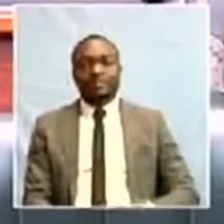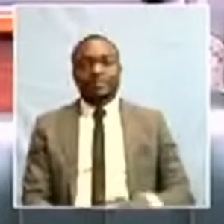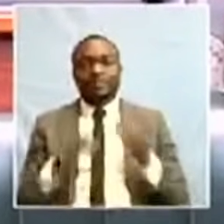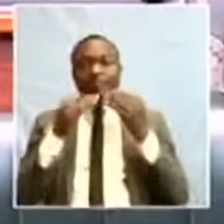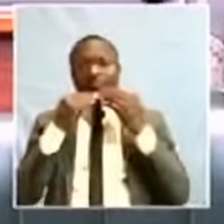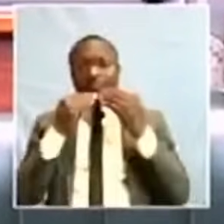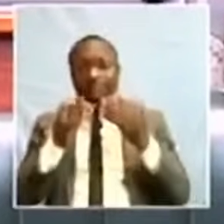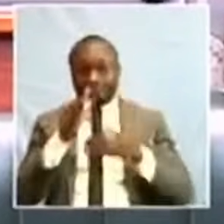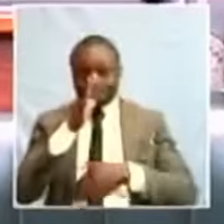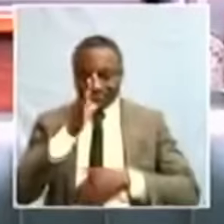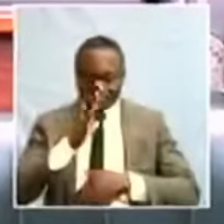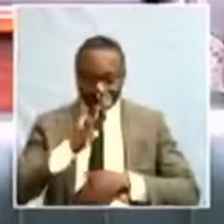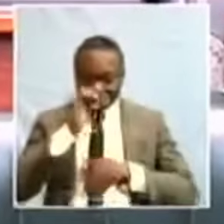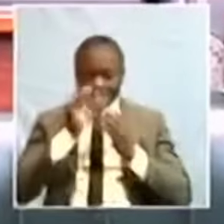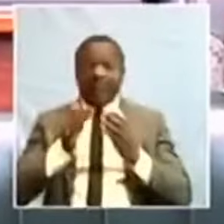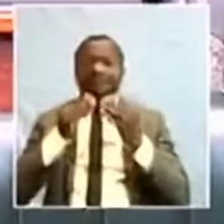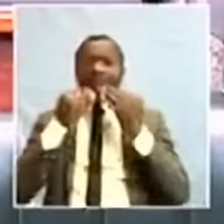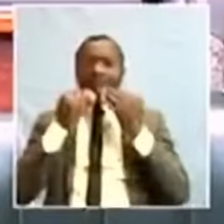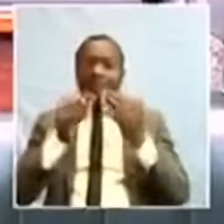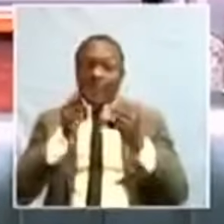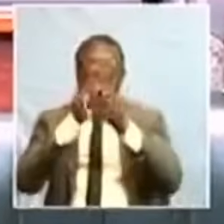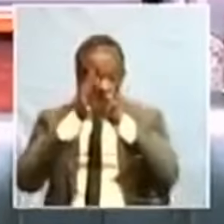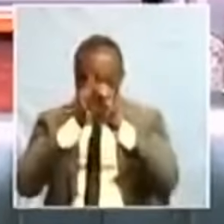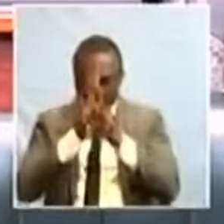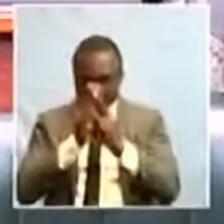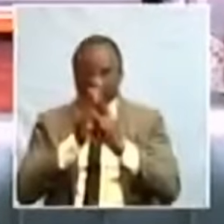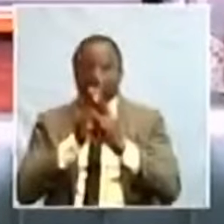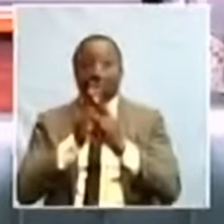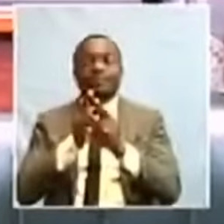Thank you, Madam Speaker, and I would like to thank the